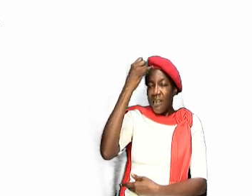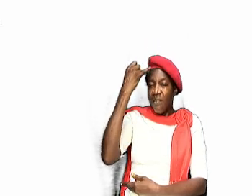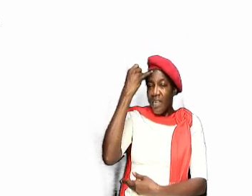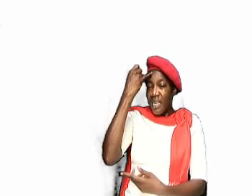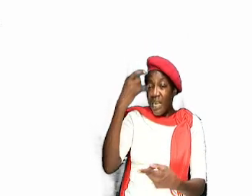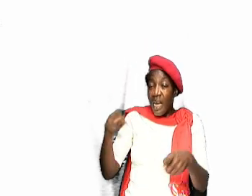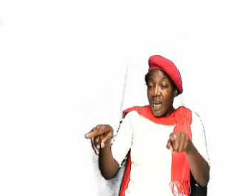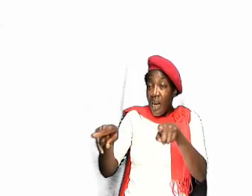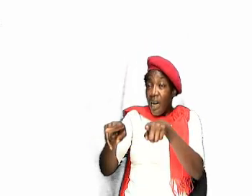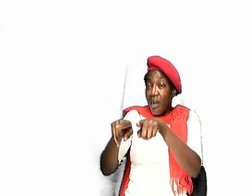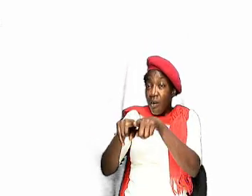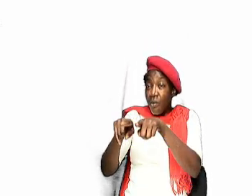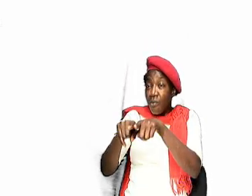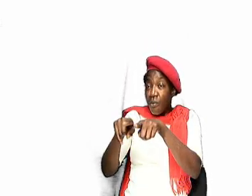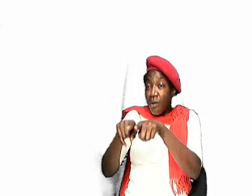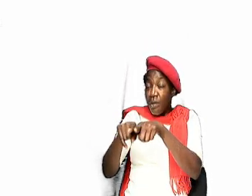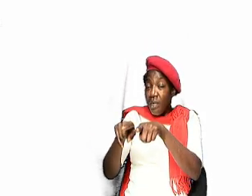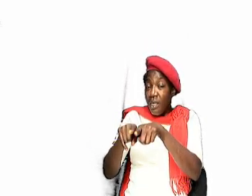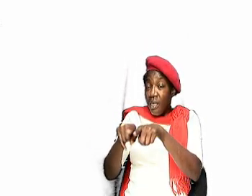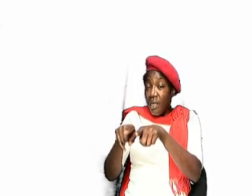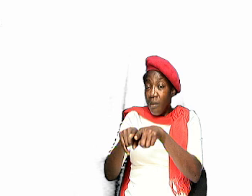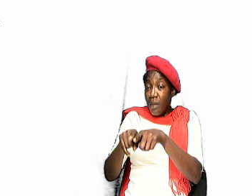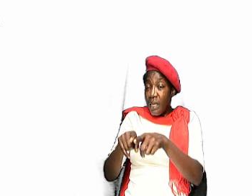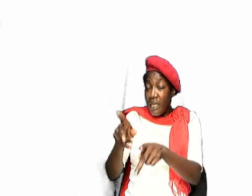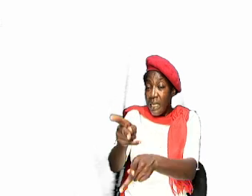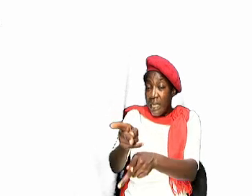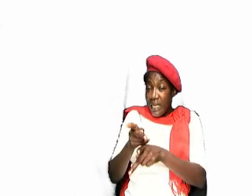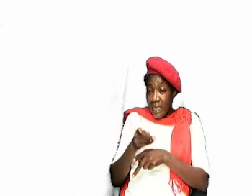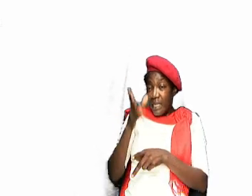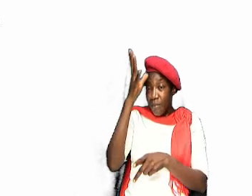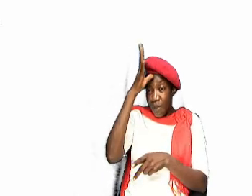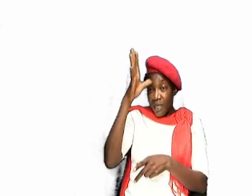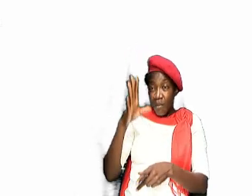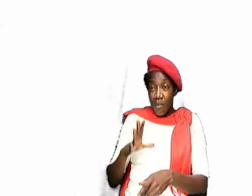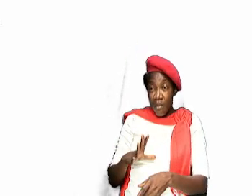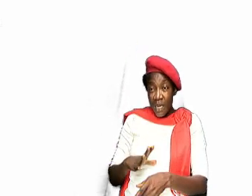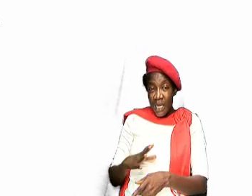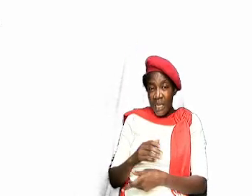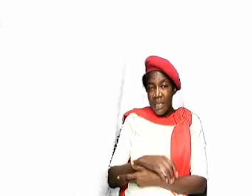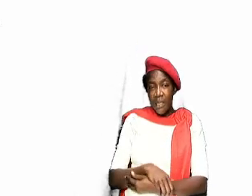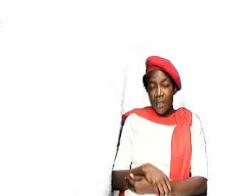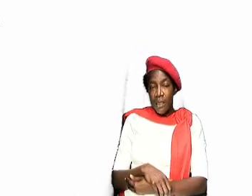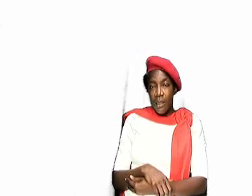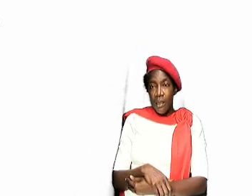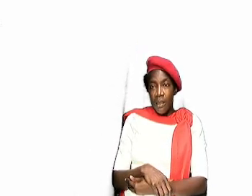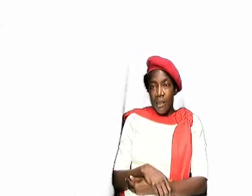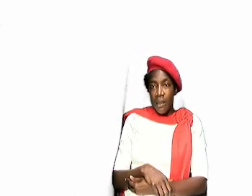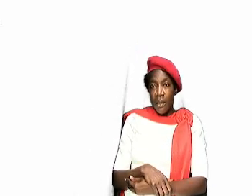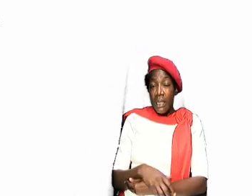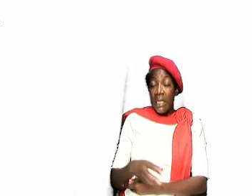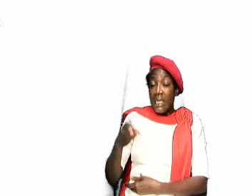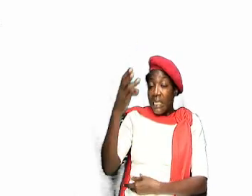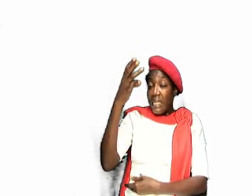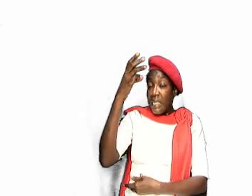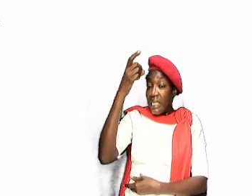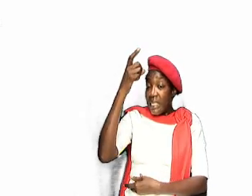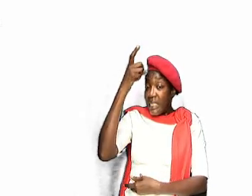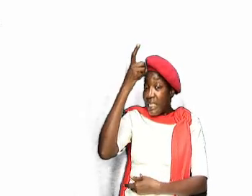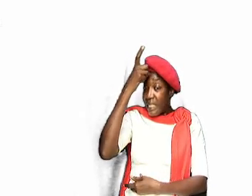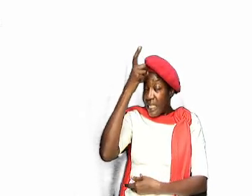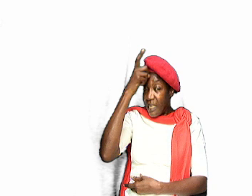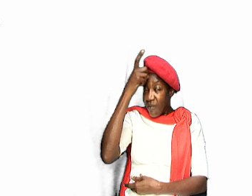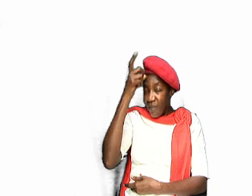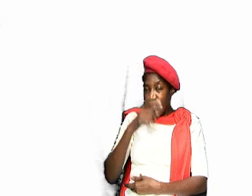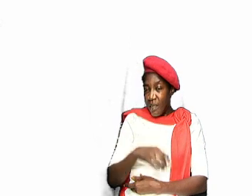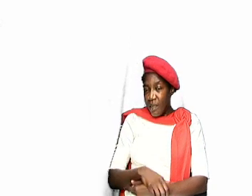covenant-keeping man. After the death of King Saul and Jonathan, David discovered indeed. So remember, even